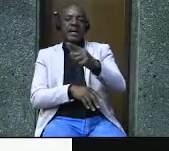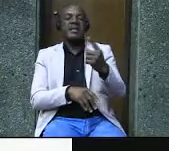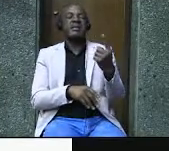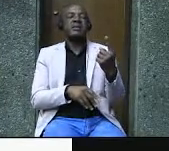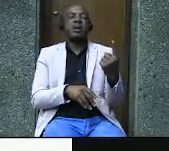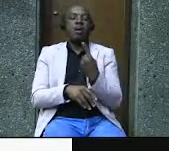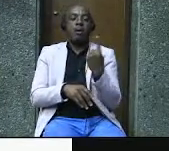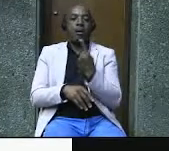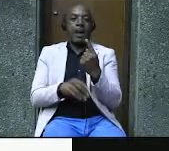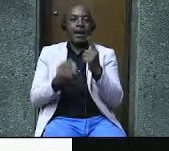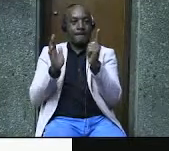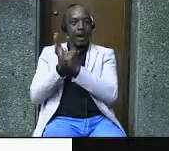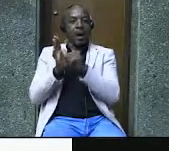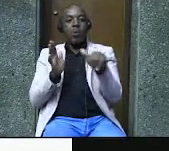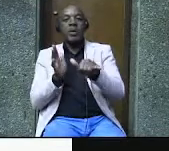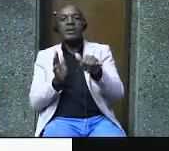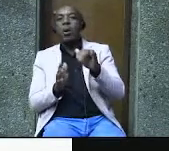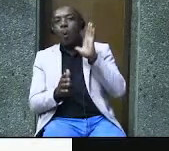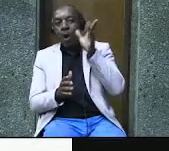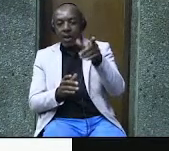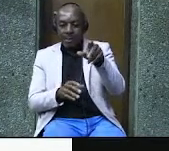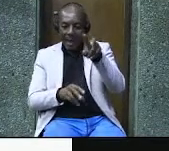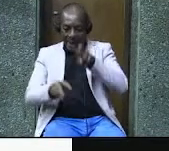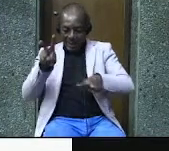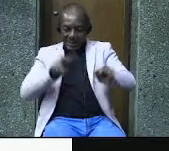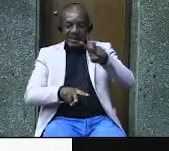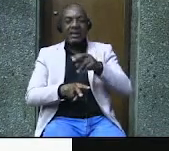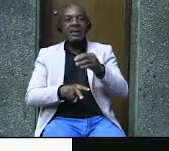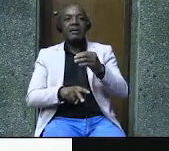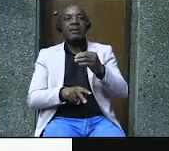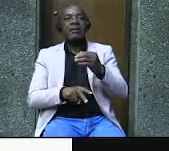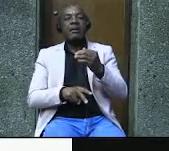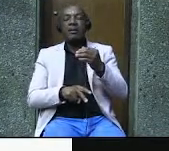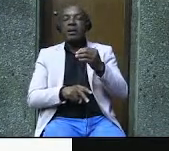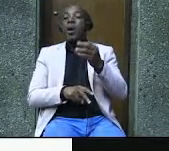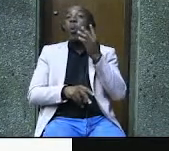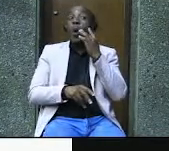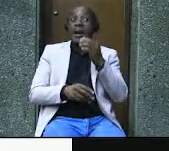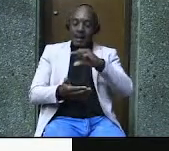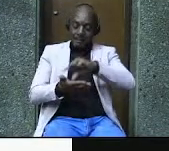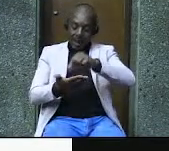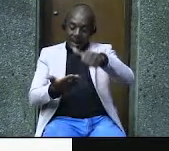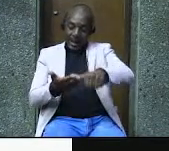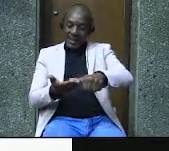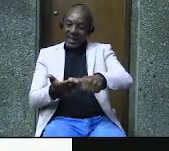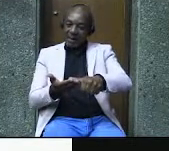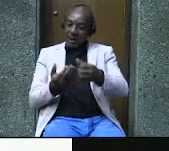exercised by government. So when you are served with a notice